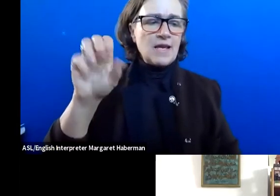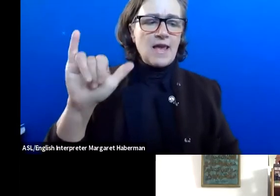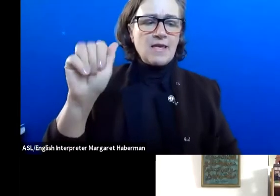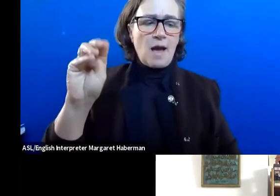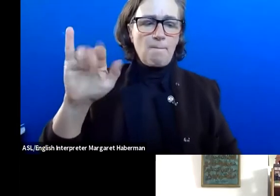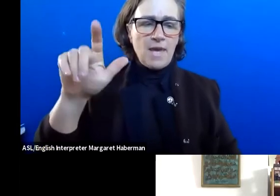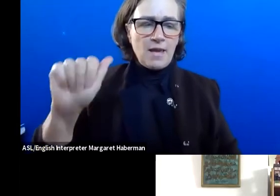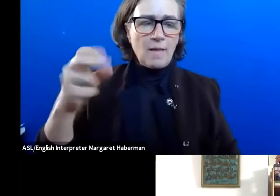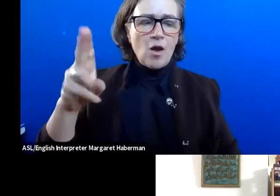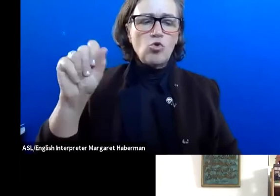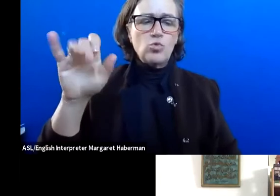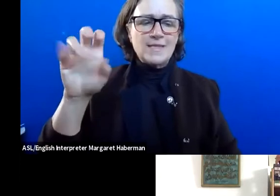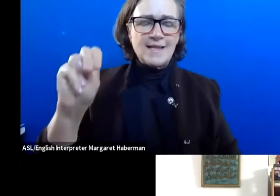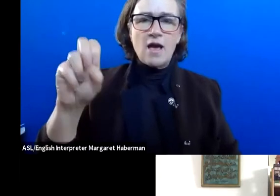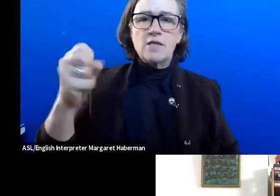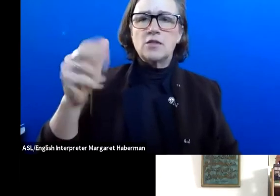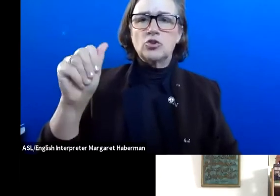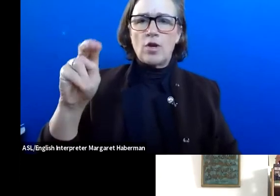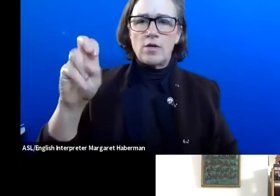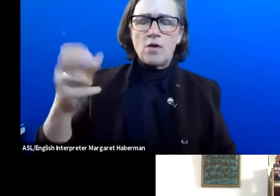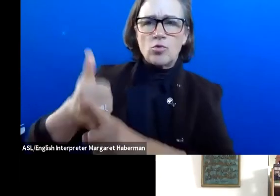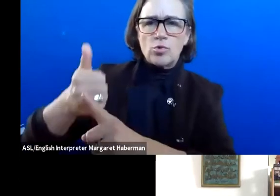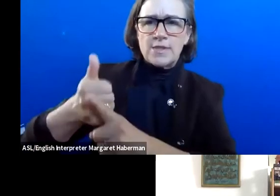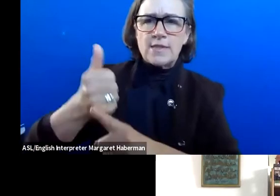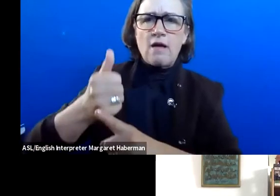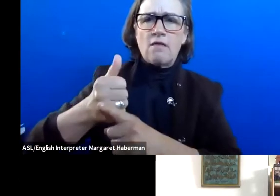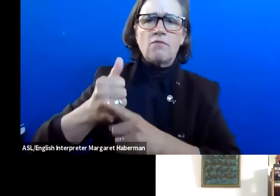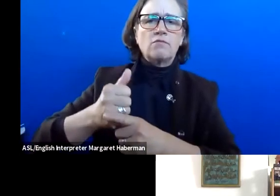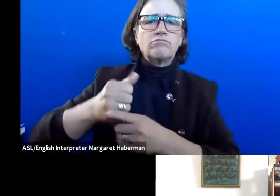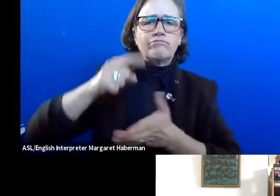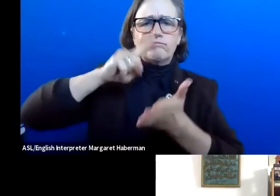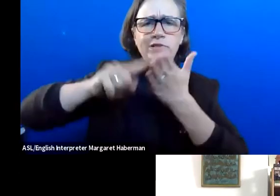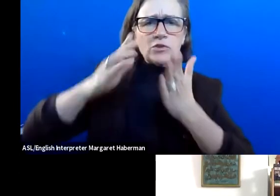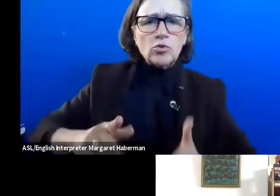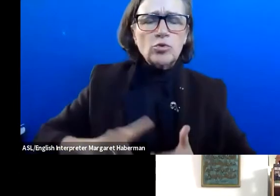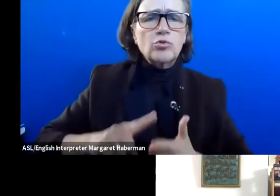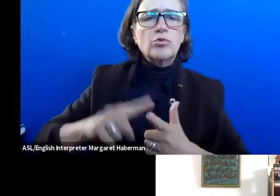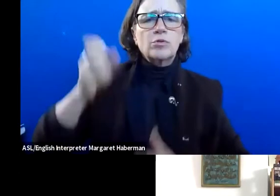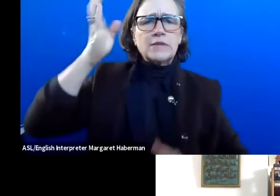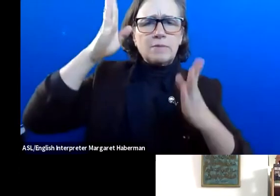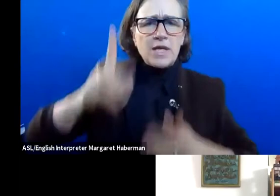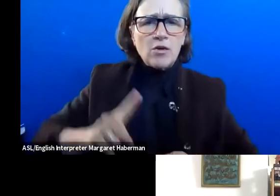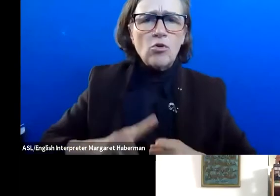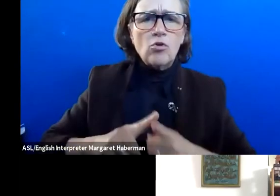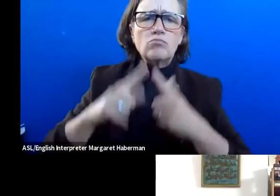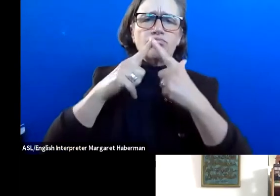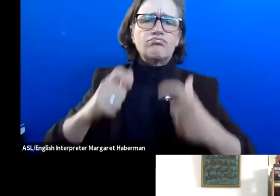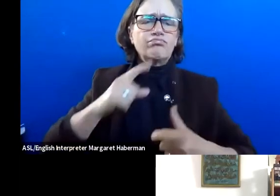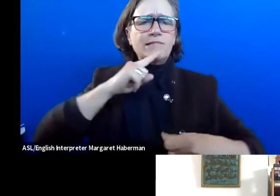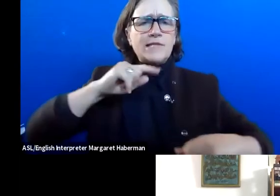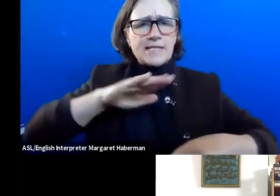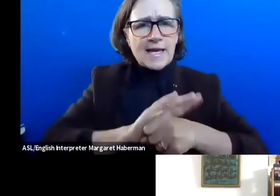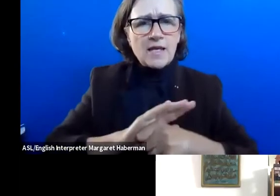and public speaker dedicated to socioeconomic and political justice. Though not in